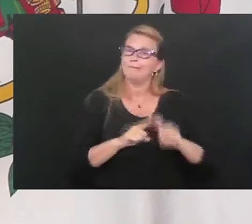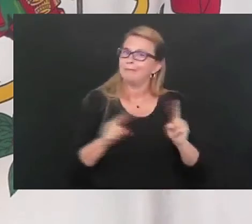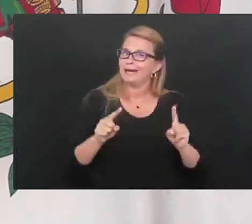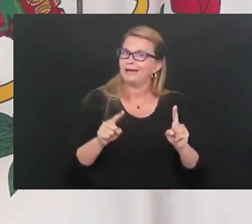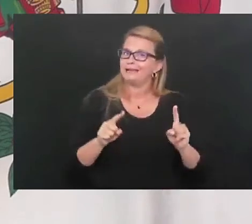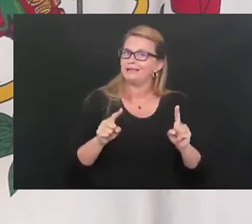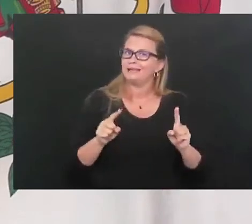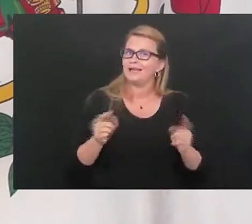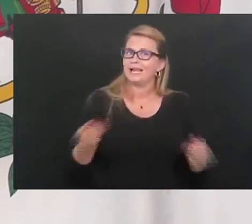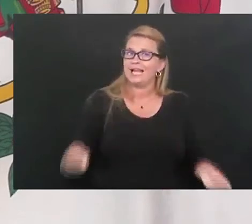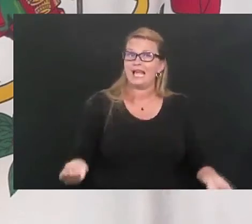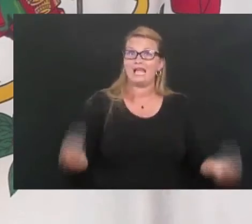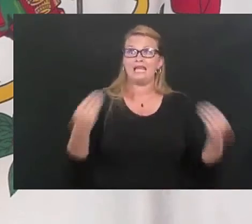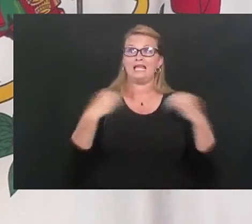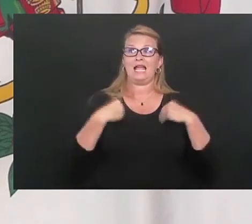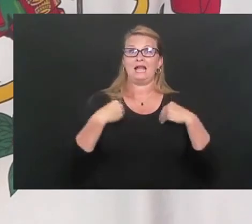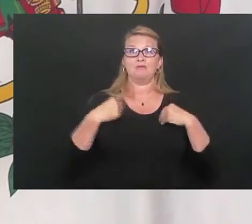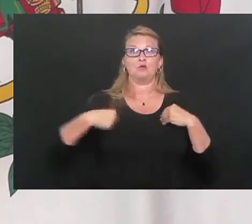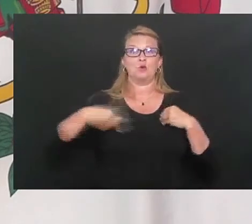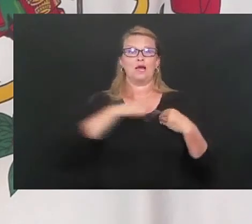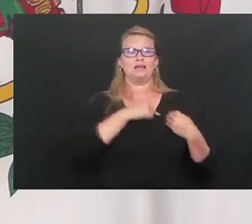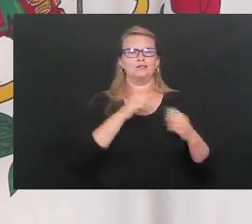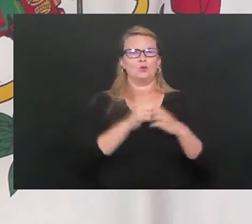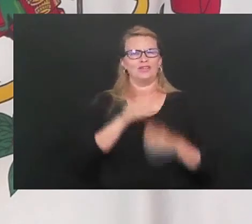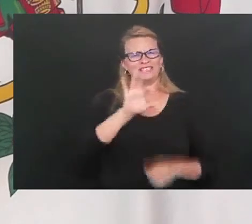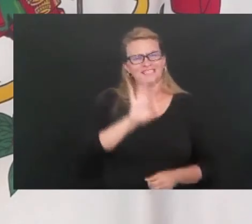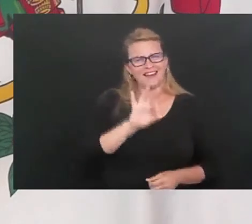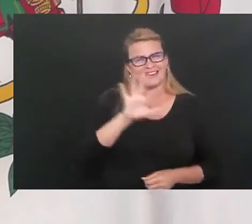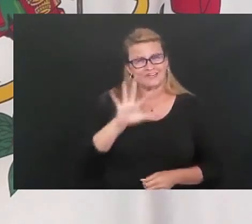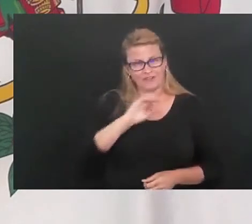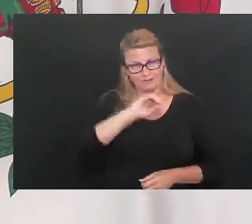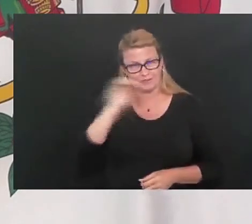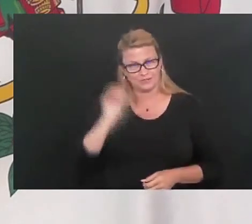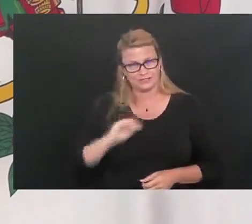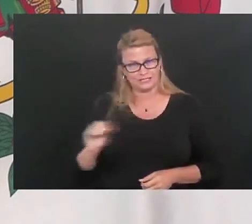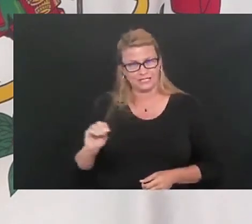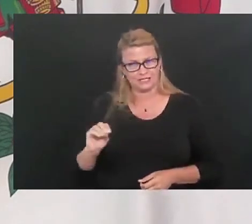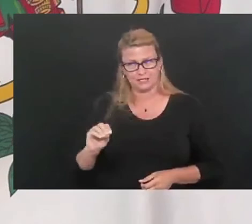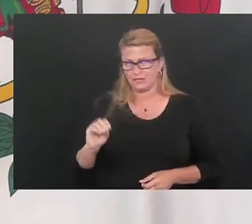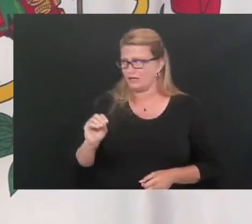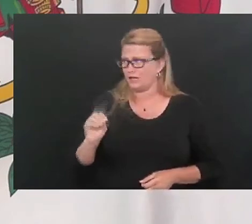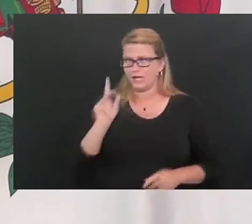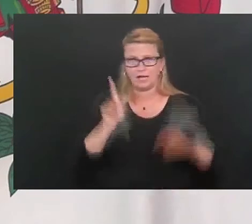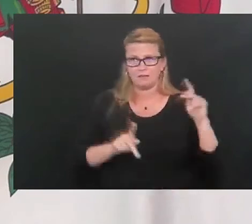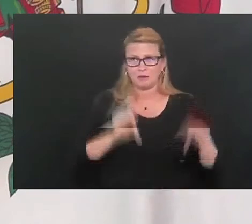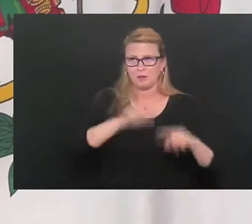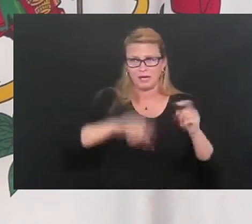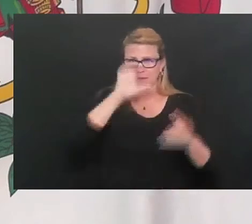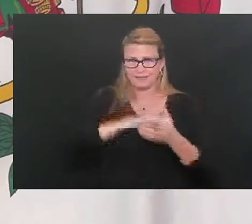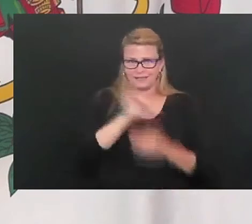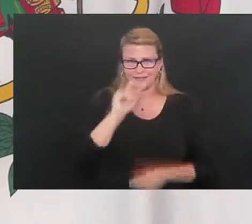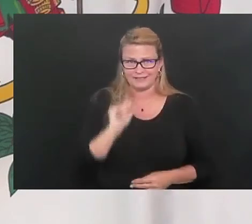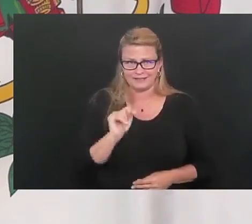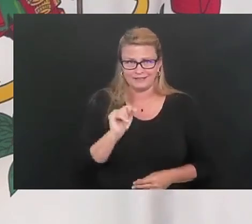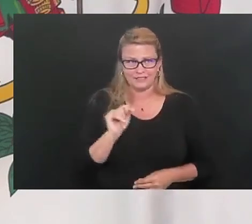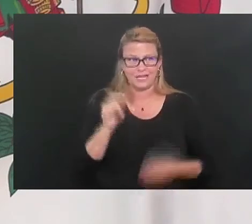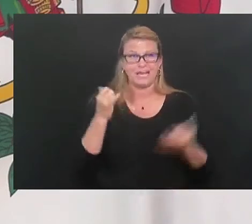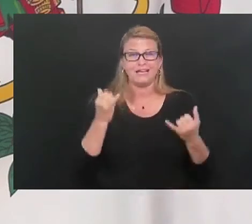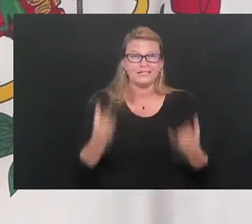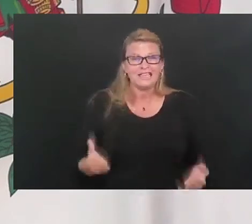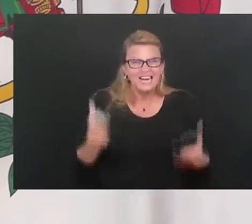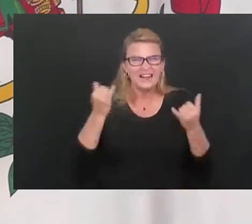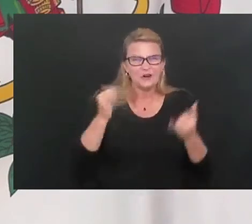it came to us with a 95%, and nobody could believe it. It was unbelievable. And now it's believed